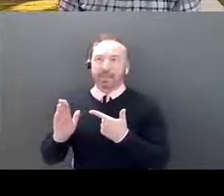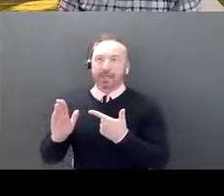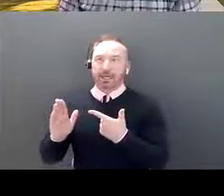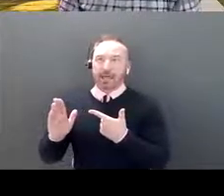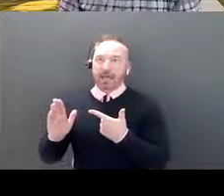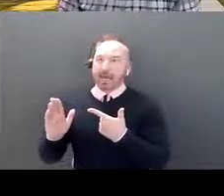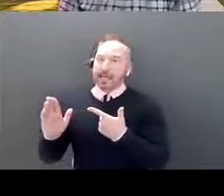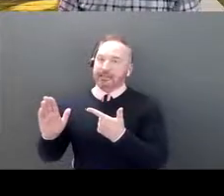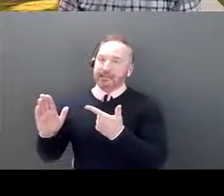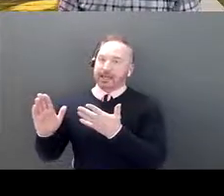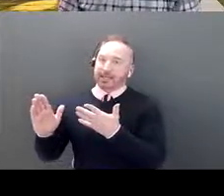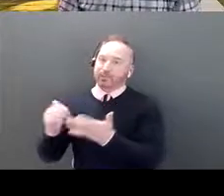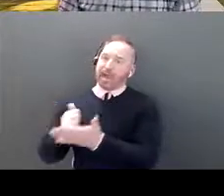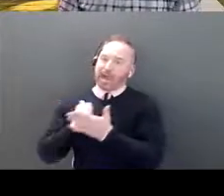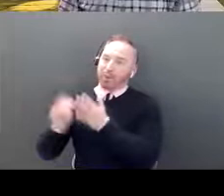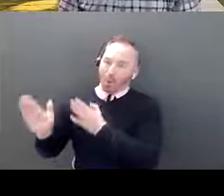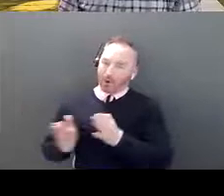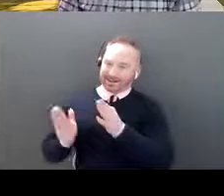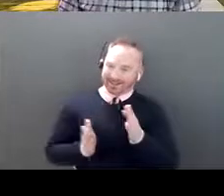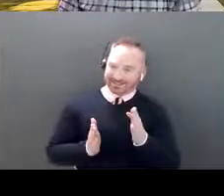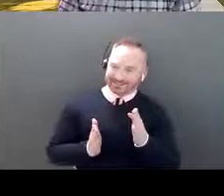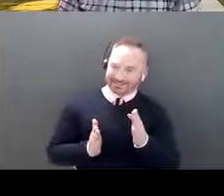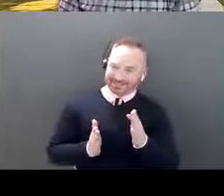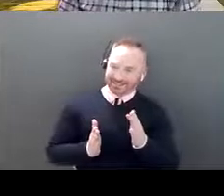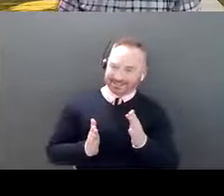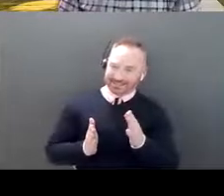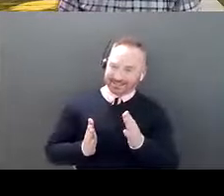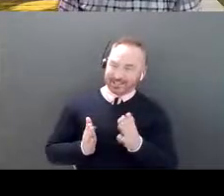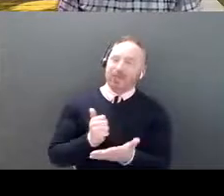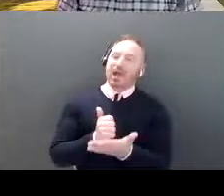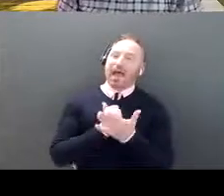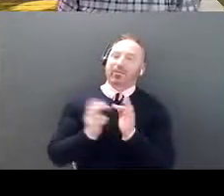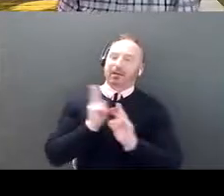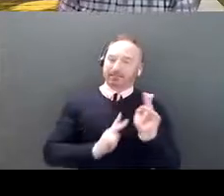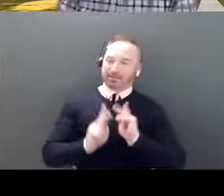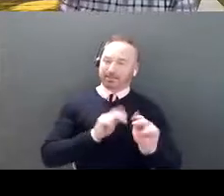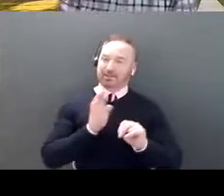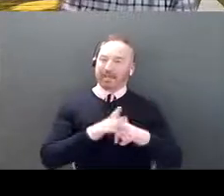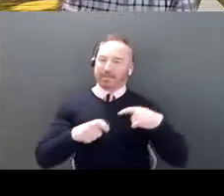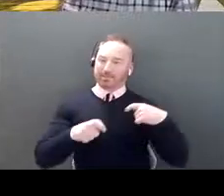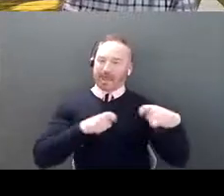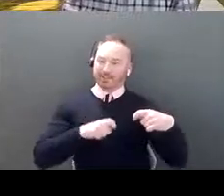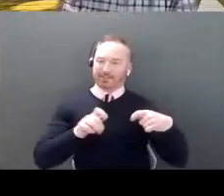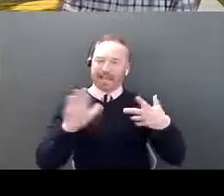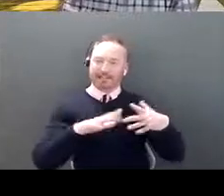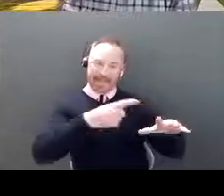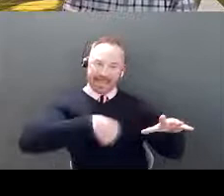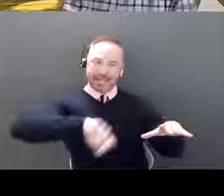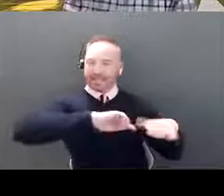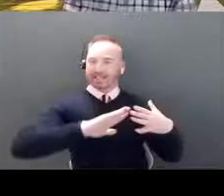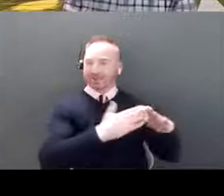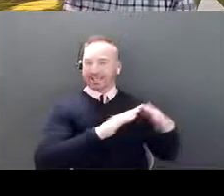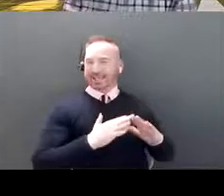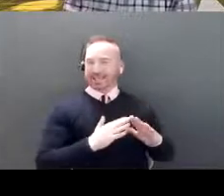factor that could help people learn to manage risk as a community. So these are the kinds of conversations that need to